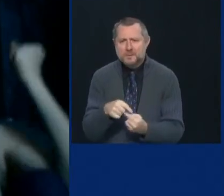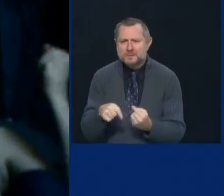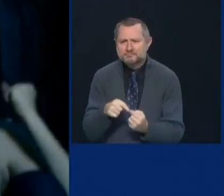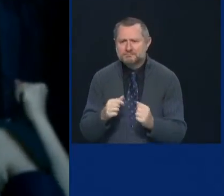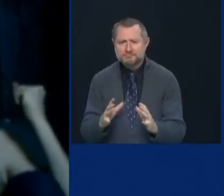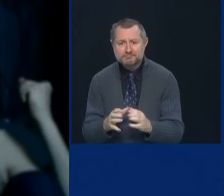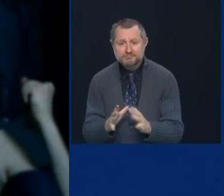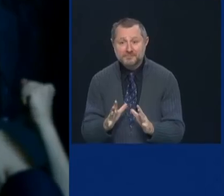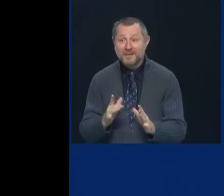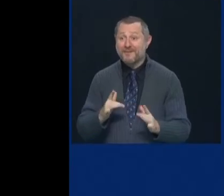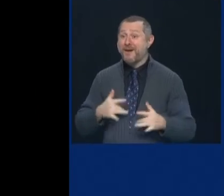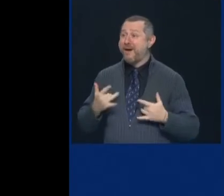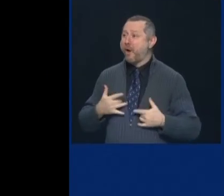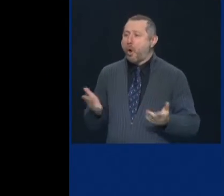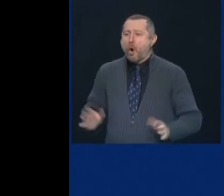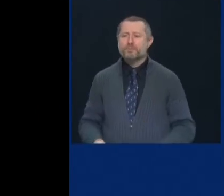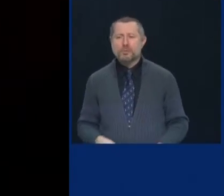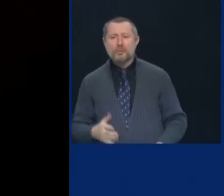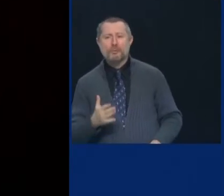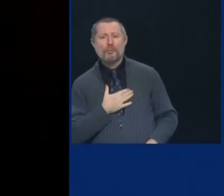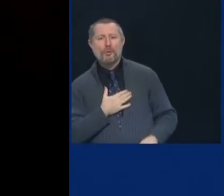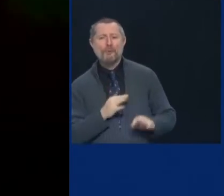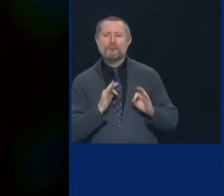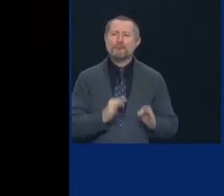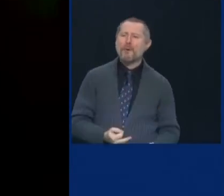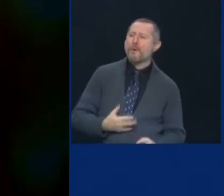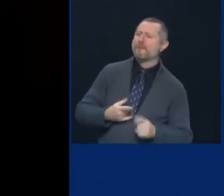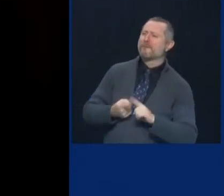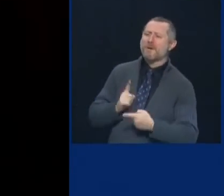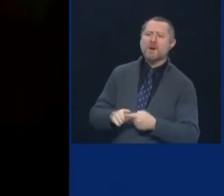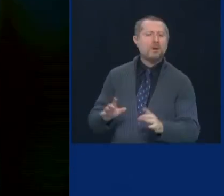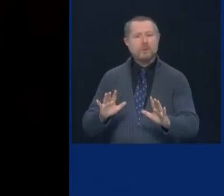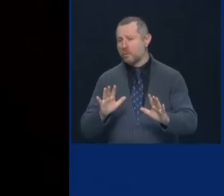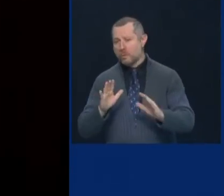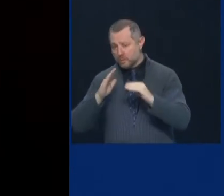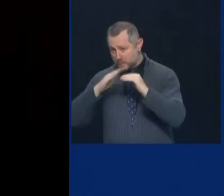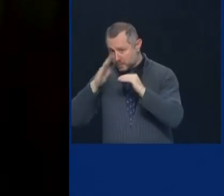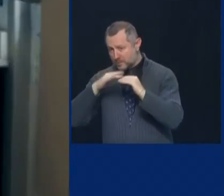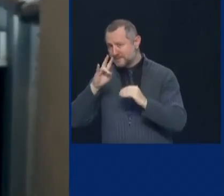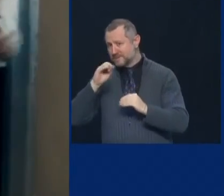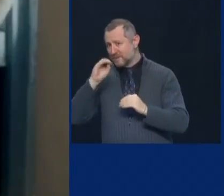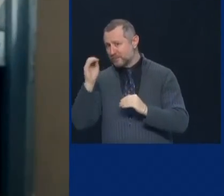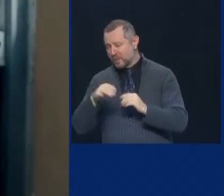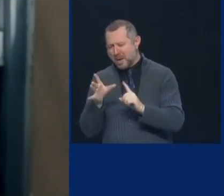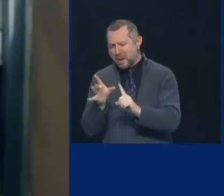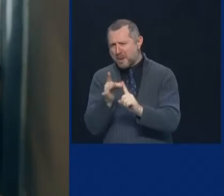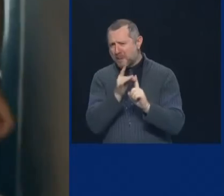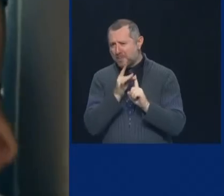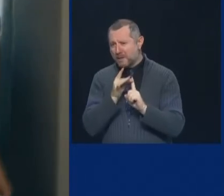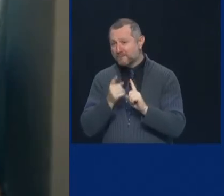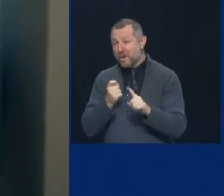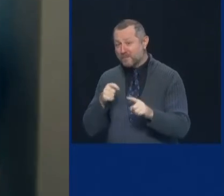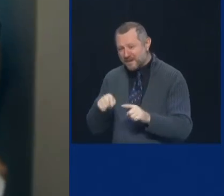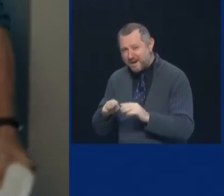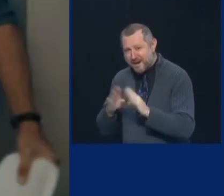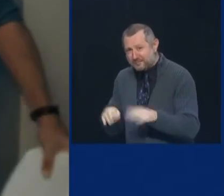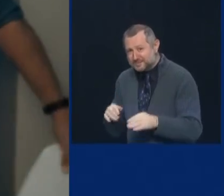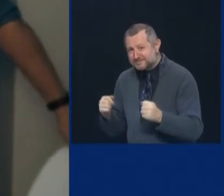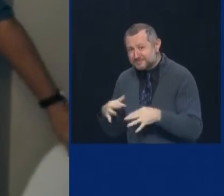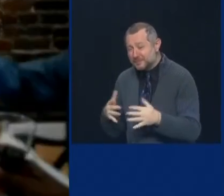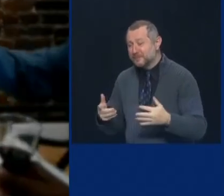feel safe because you're with your family and friends, but over 70% of cases can be traced to your households and small gatherings.